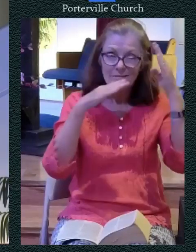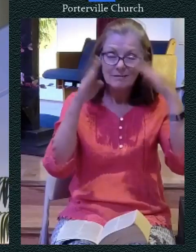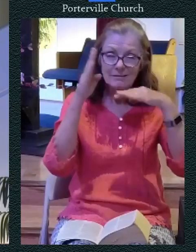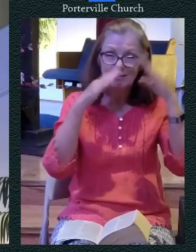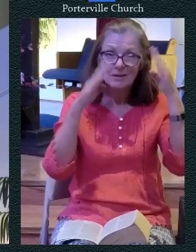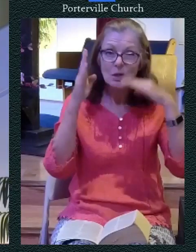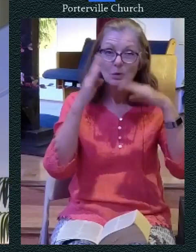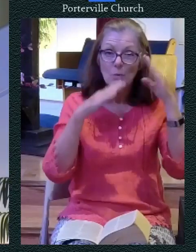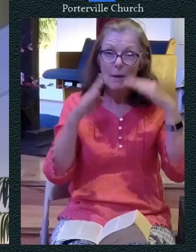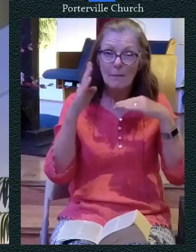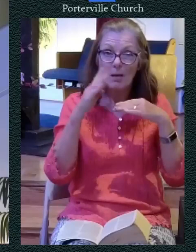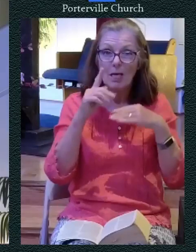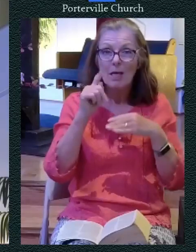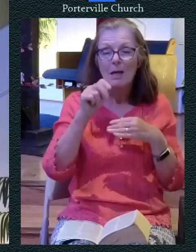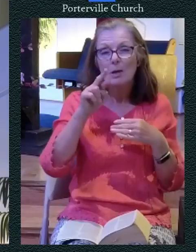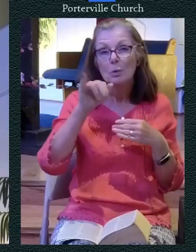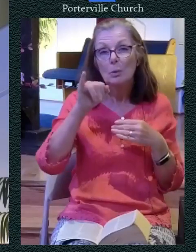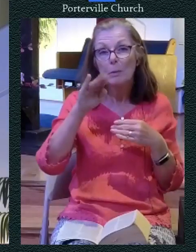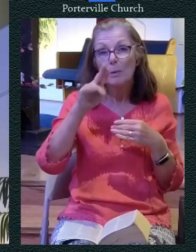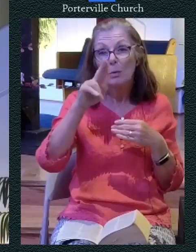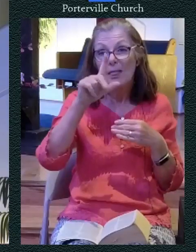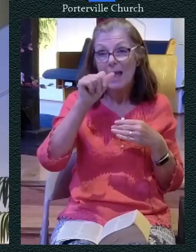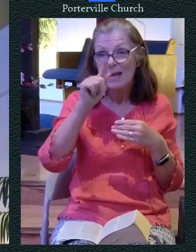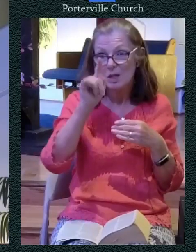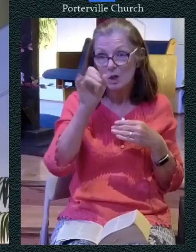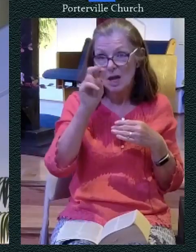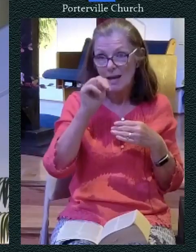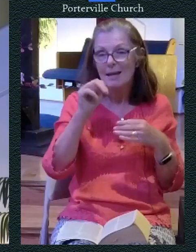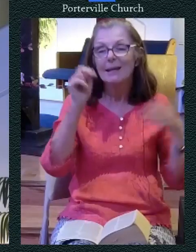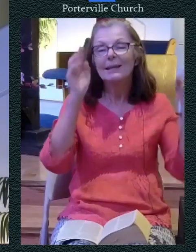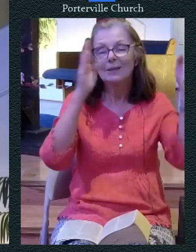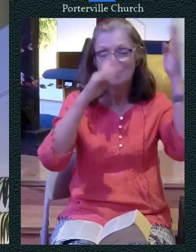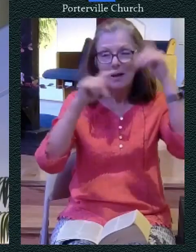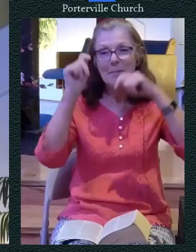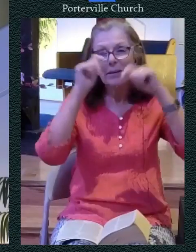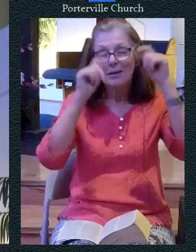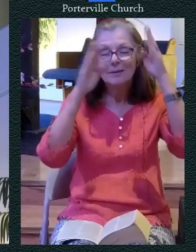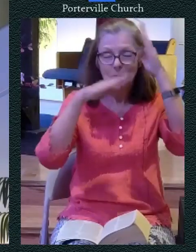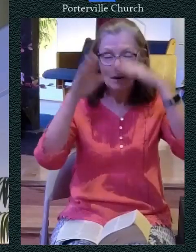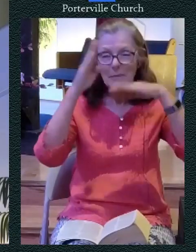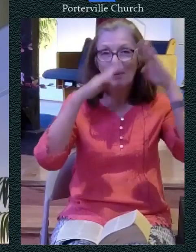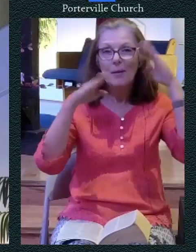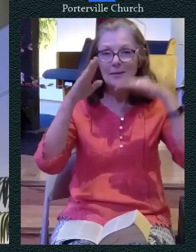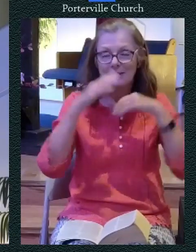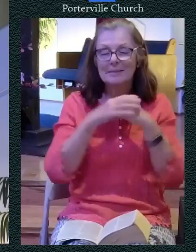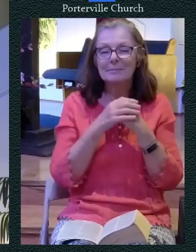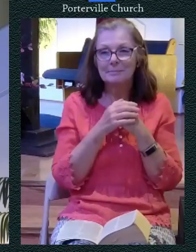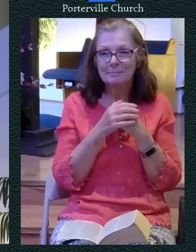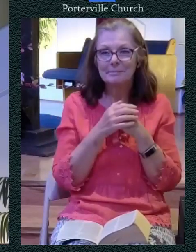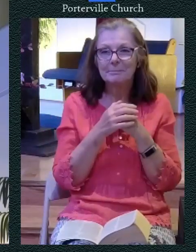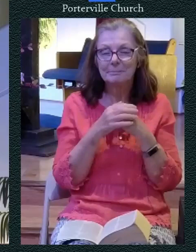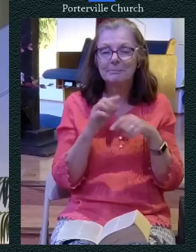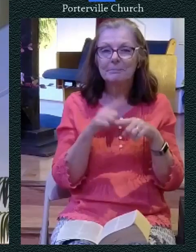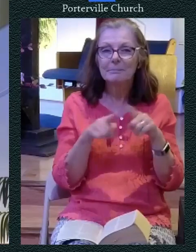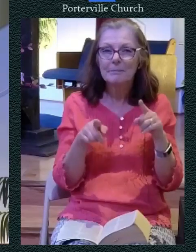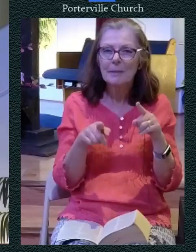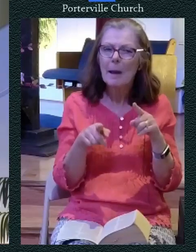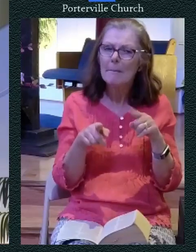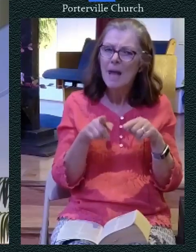Other translations say tribulation. There's different words. But in the world you will have trouble, but take